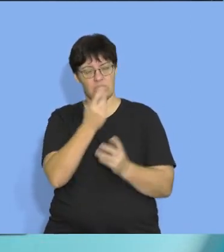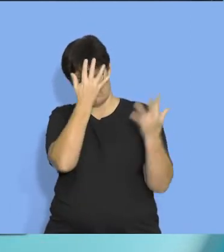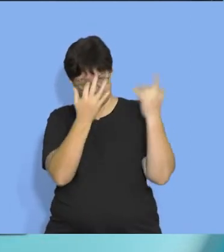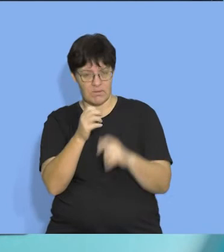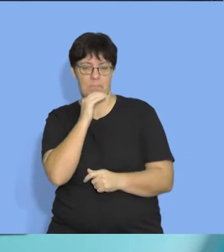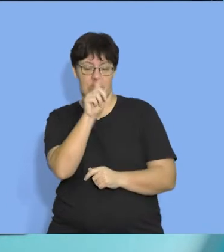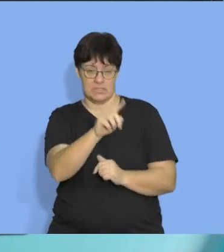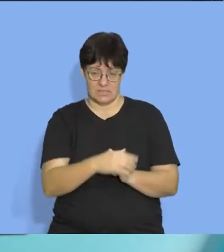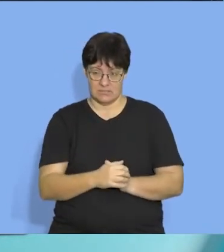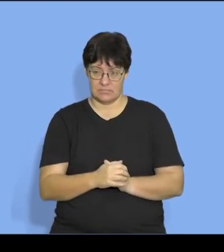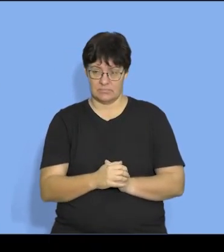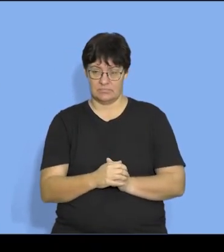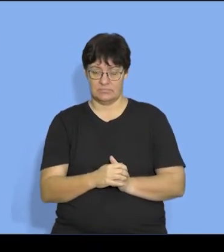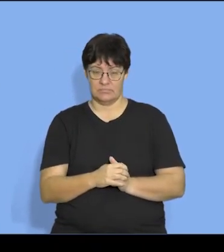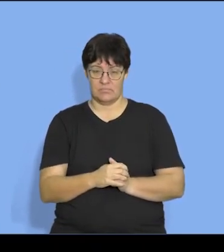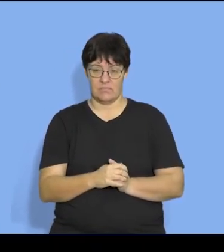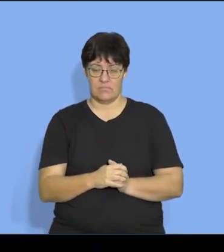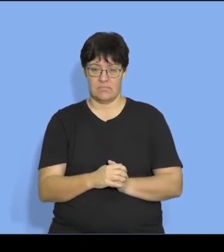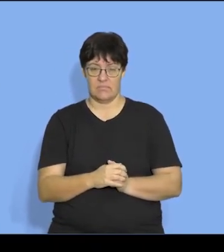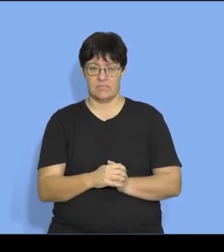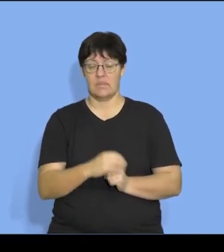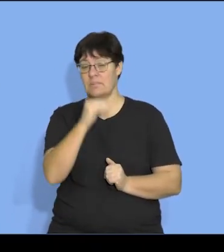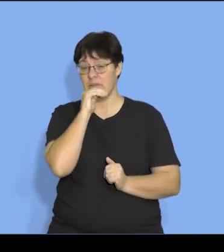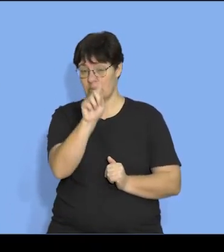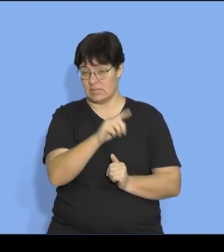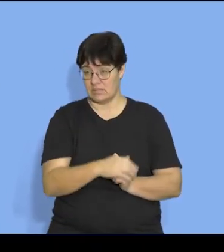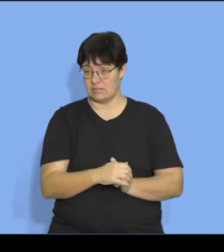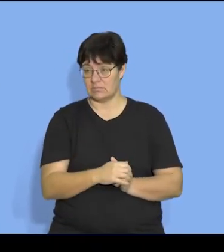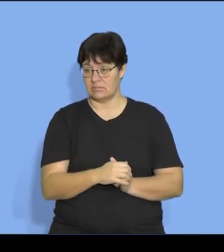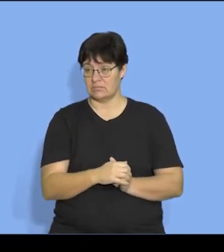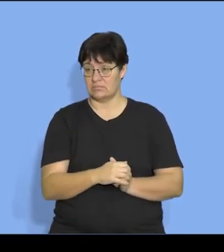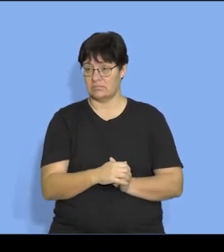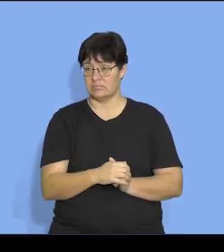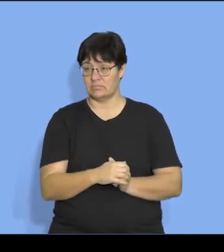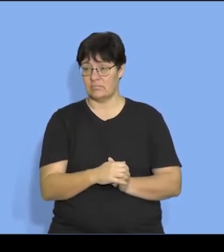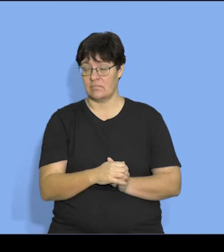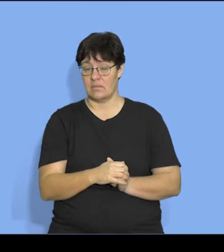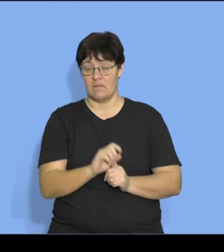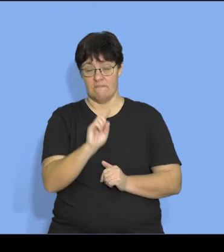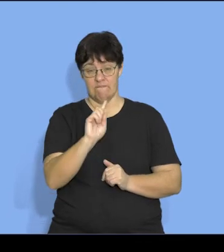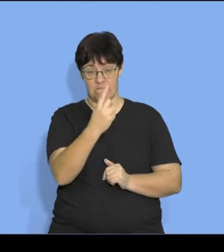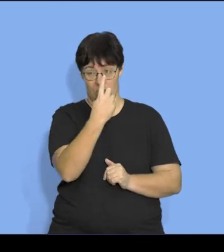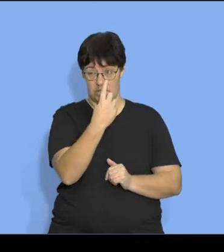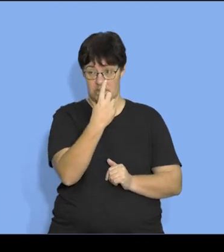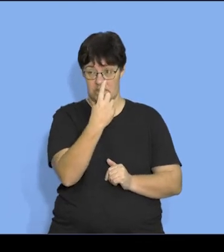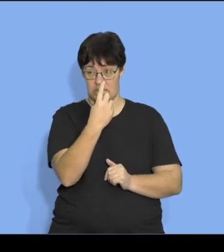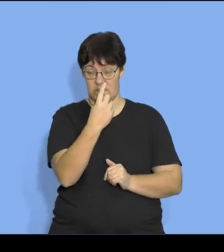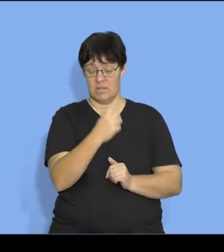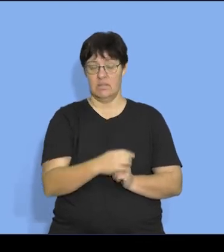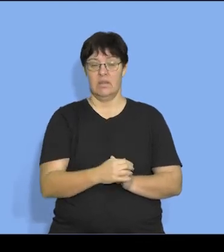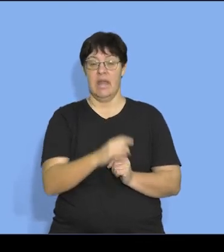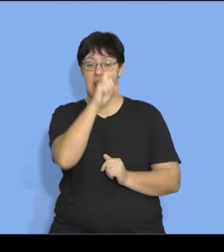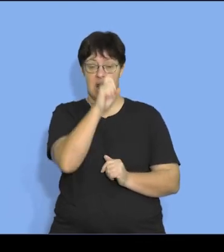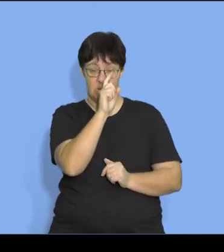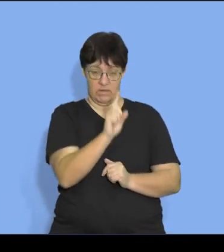means, okay? So that means for me that my first distance,